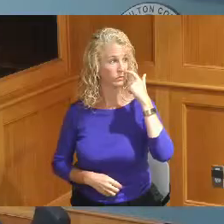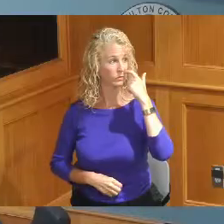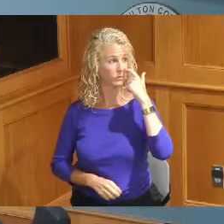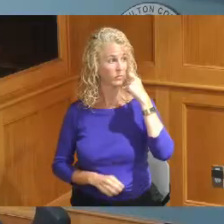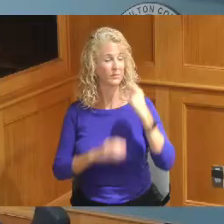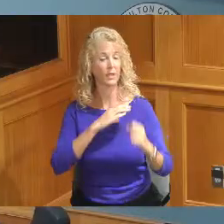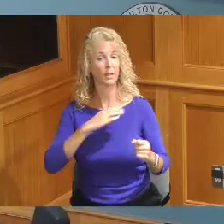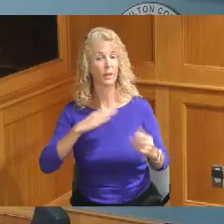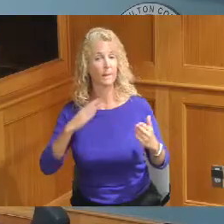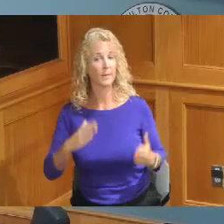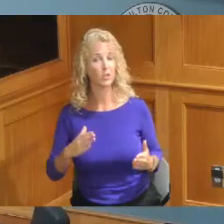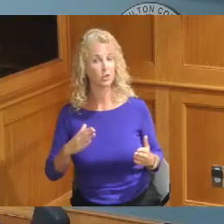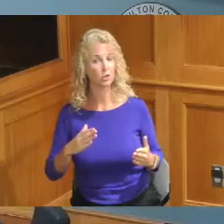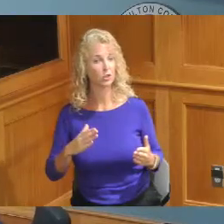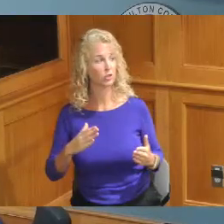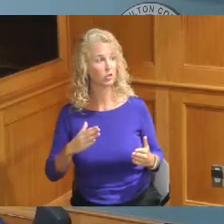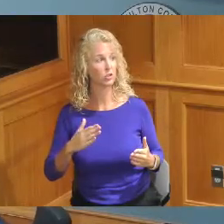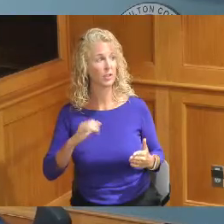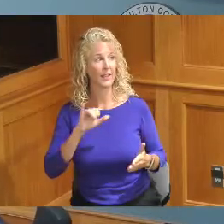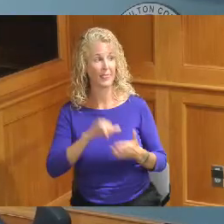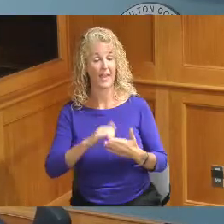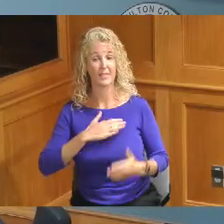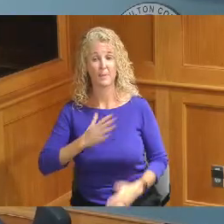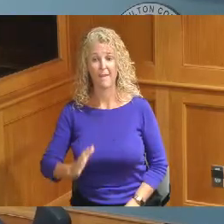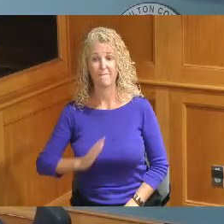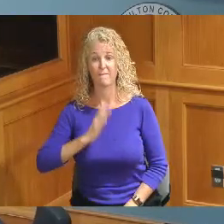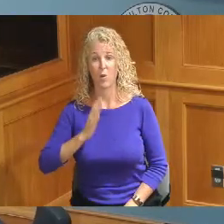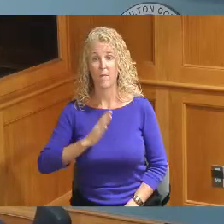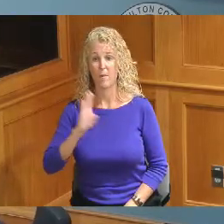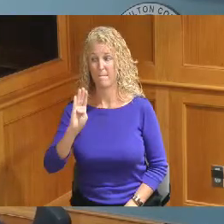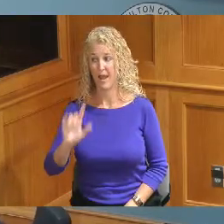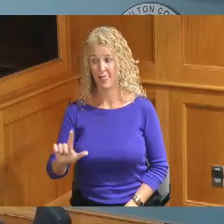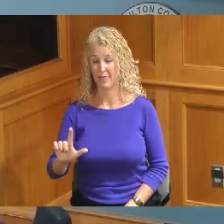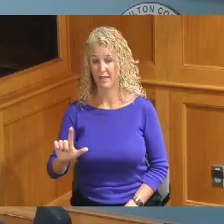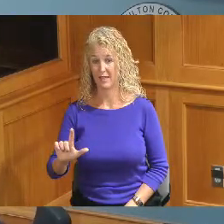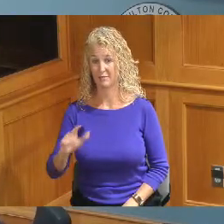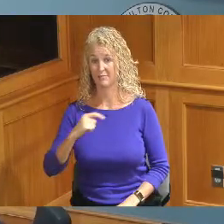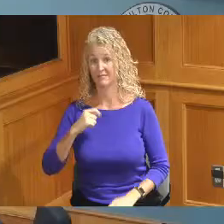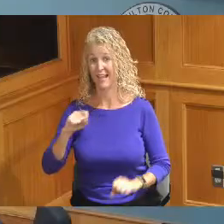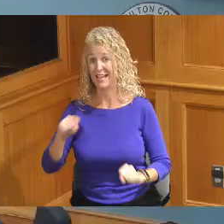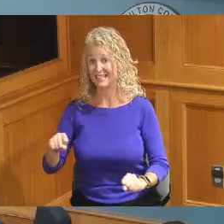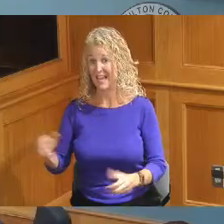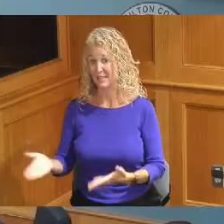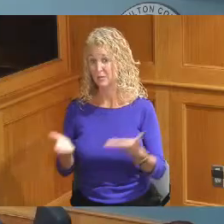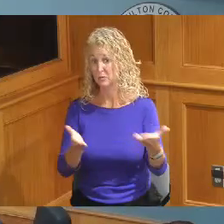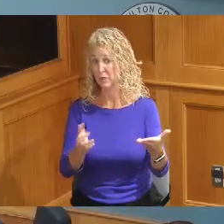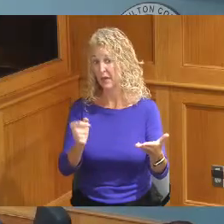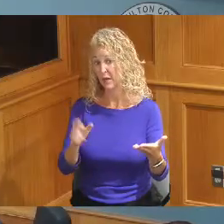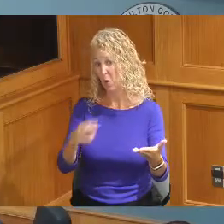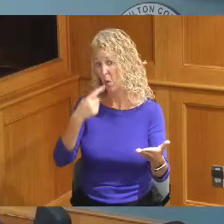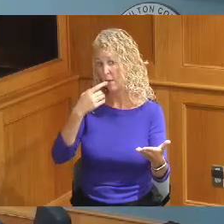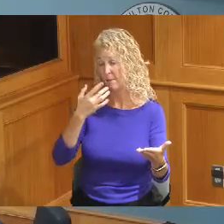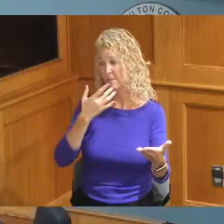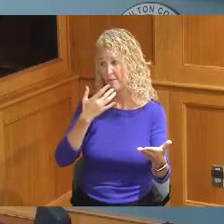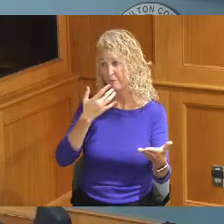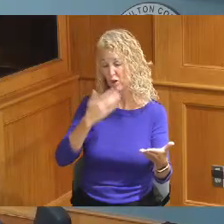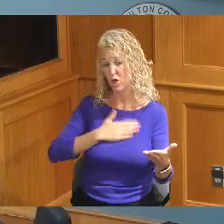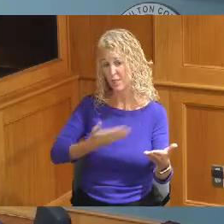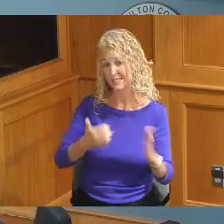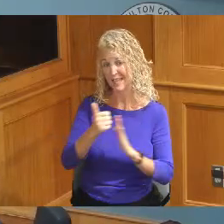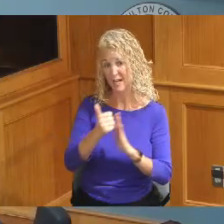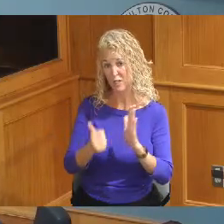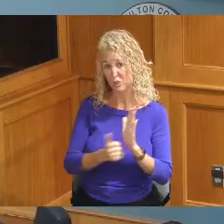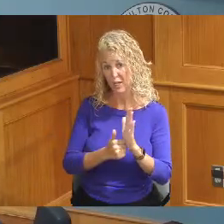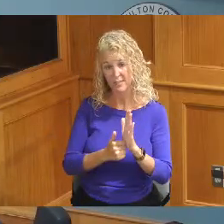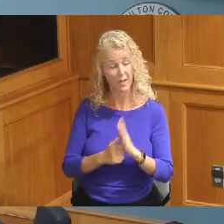Commissioners, those are my formal by leaves. I have an additional by leave that I could bring in at this time, or if you'd like to do the consent agenda first, I'll